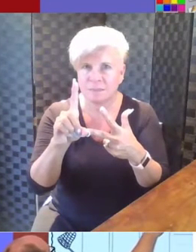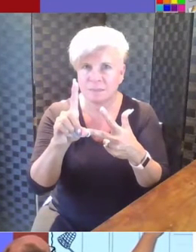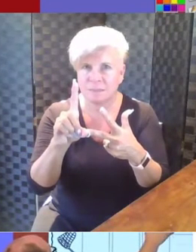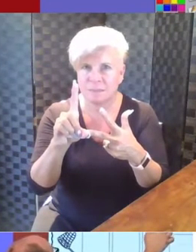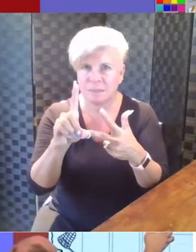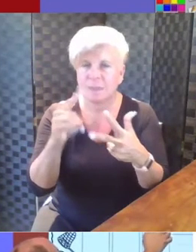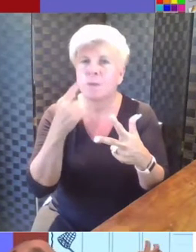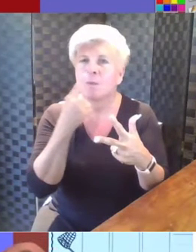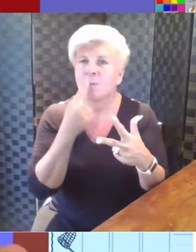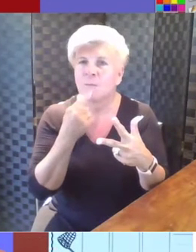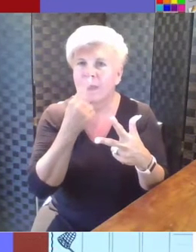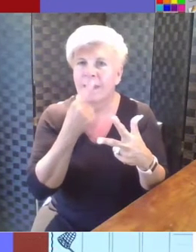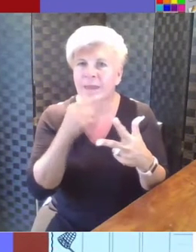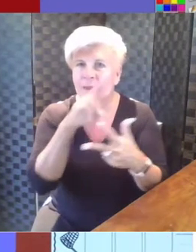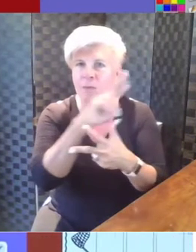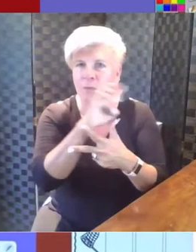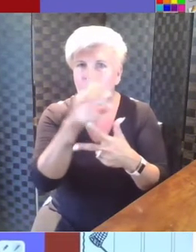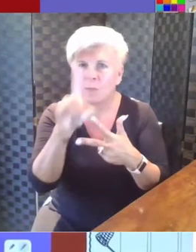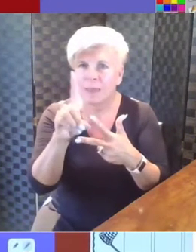D.